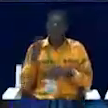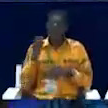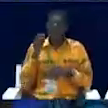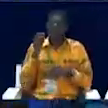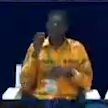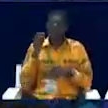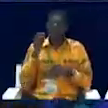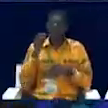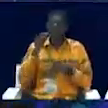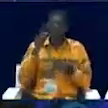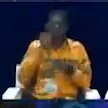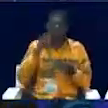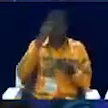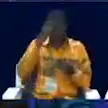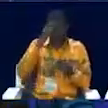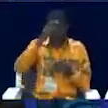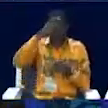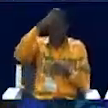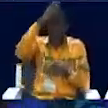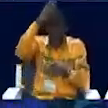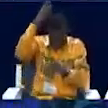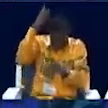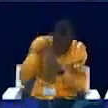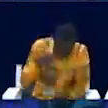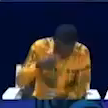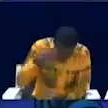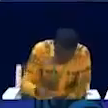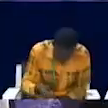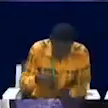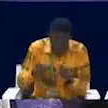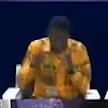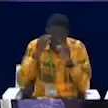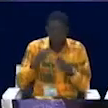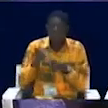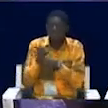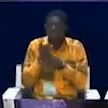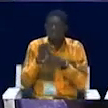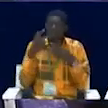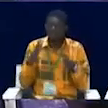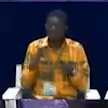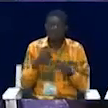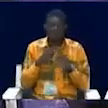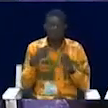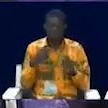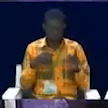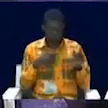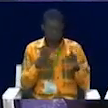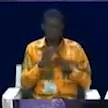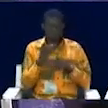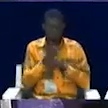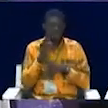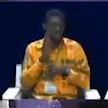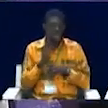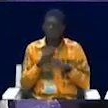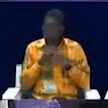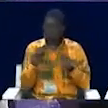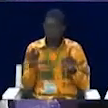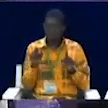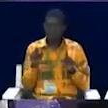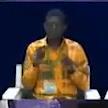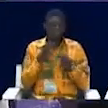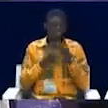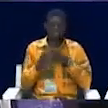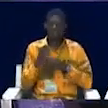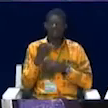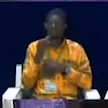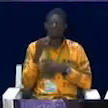fi iwaju so ile sugbon awon teacher ti toju e awon na ti toju e sugbon instead